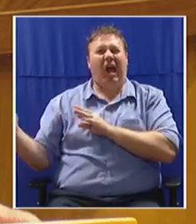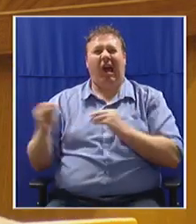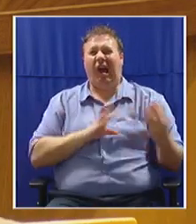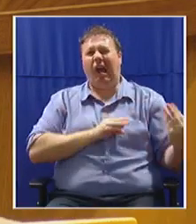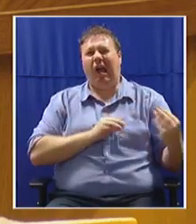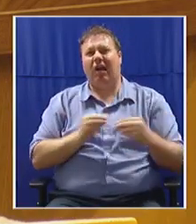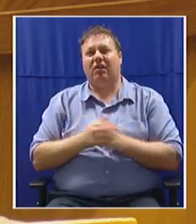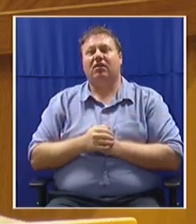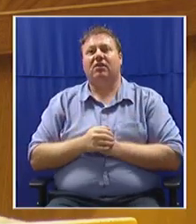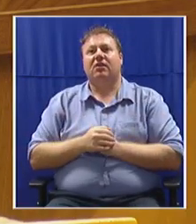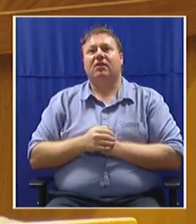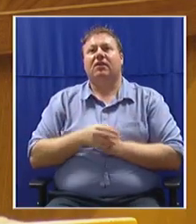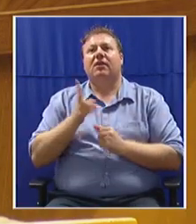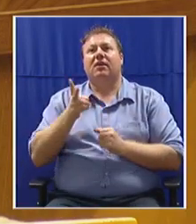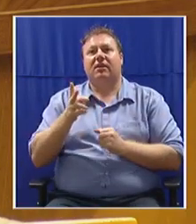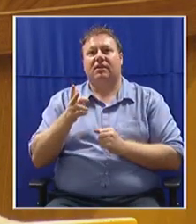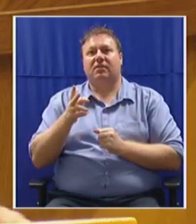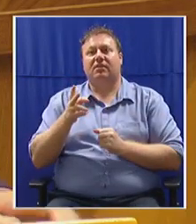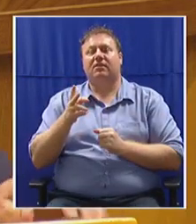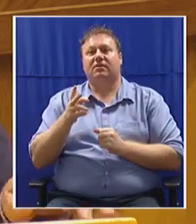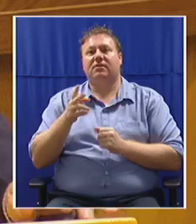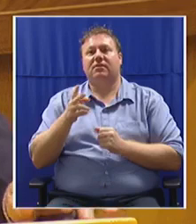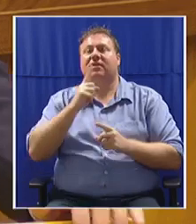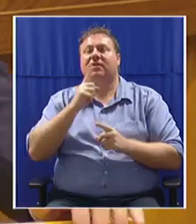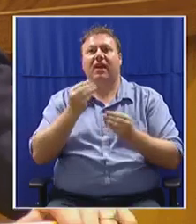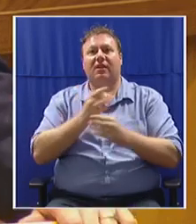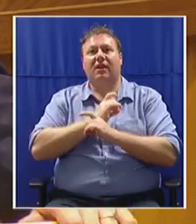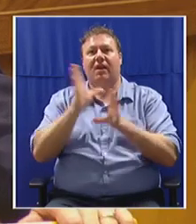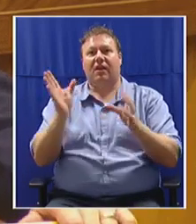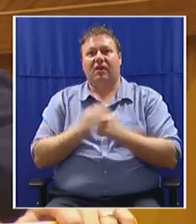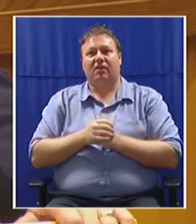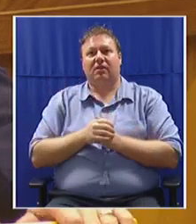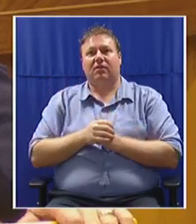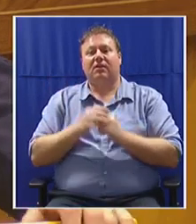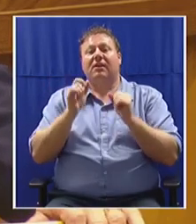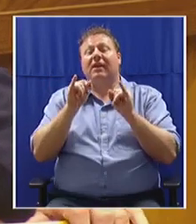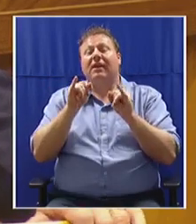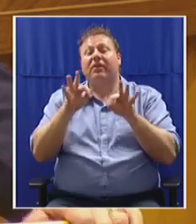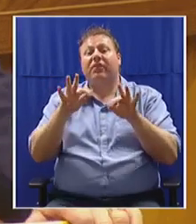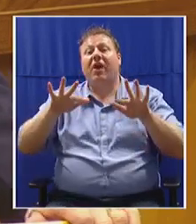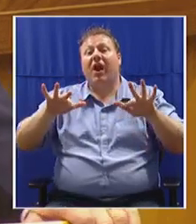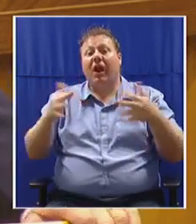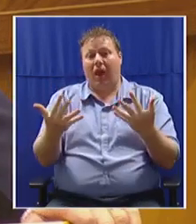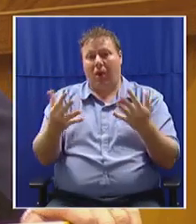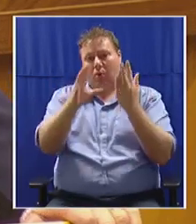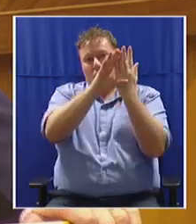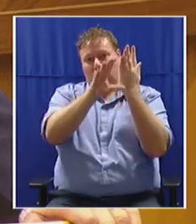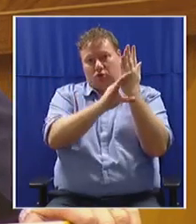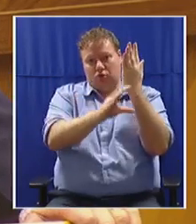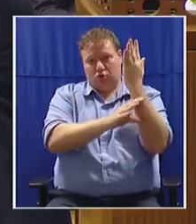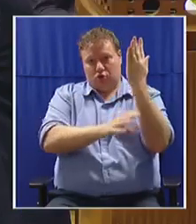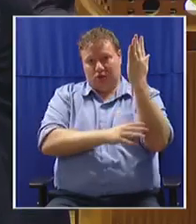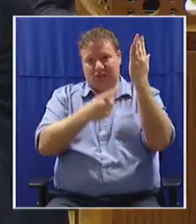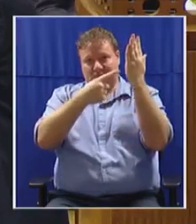I say it again, and I say it quite clearly. Order, honourable members. If you allow the Constitution to